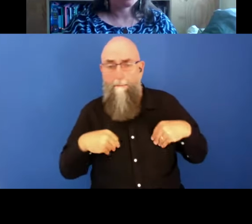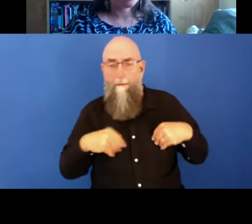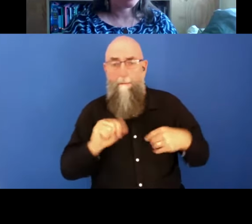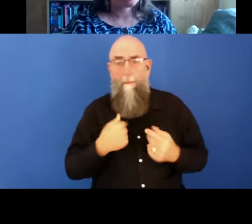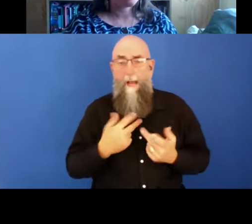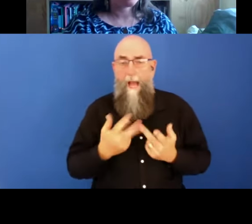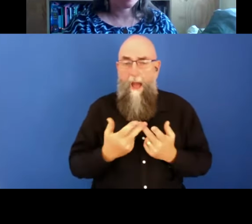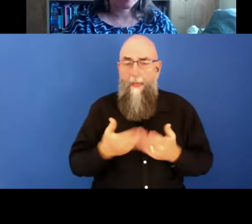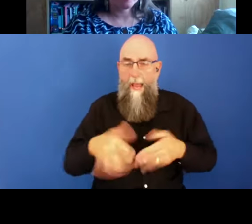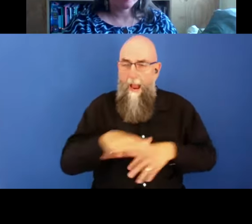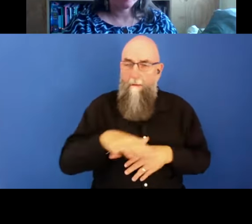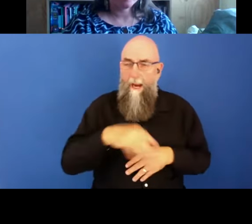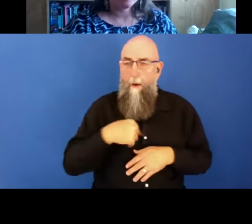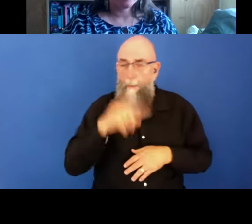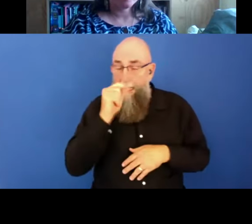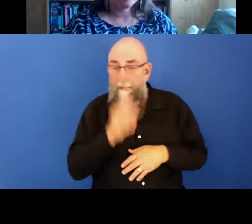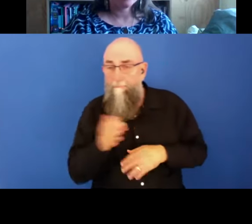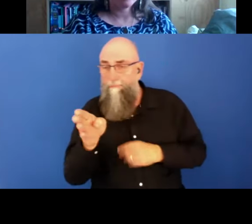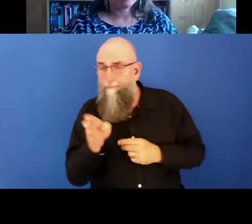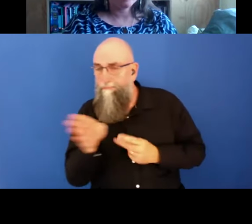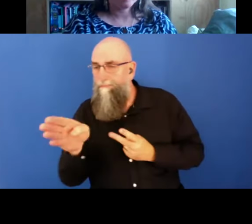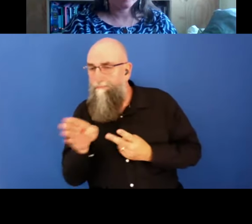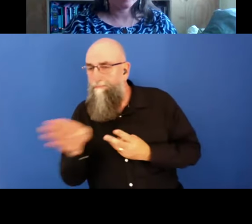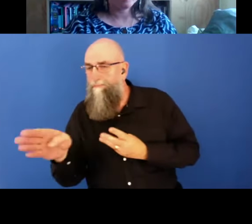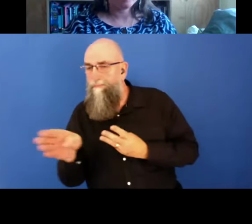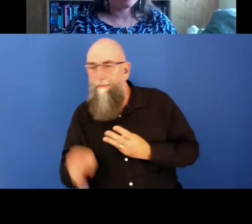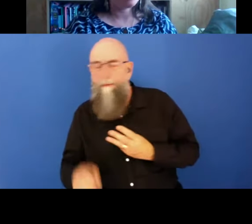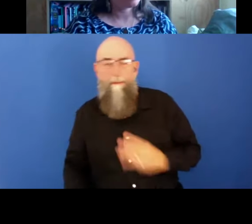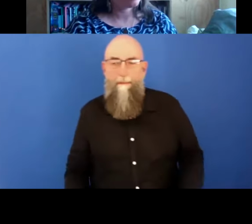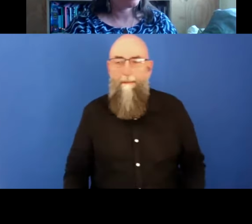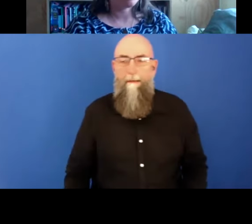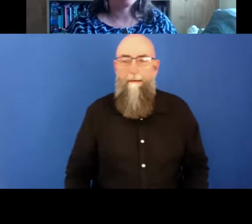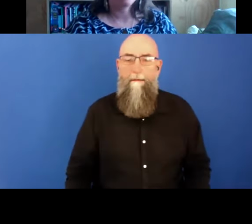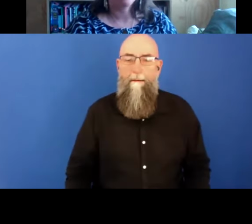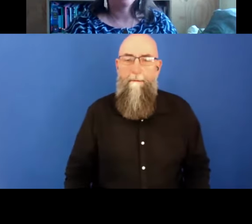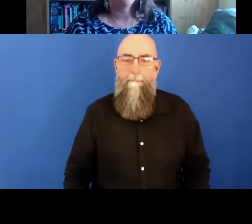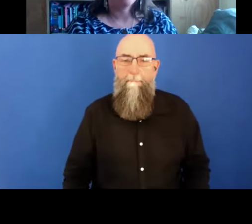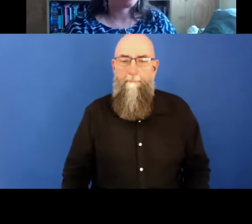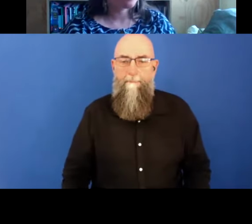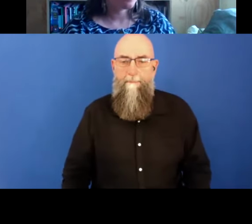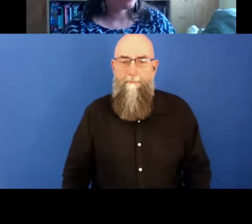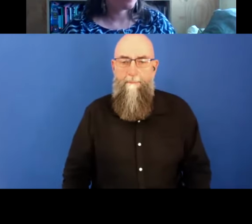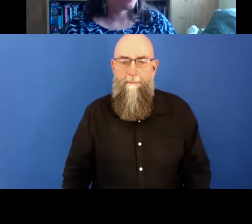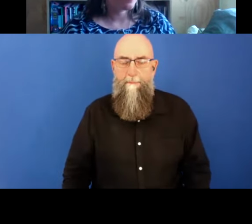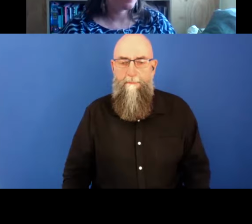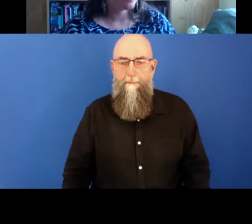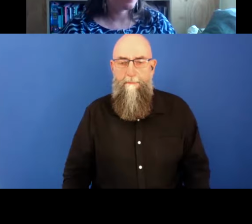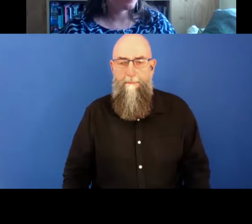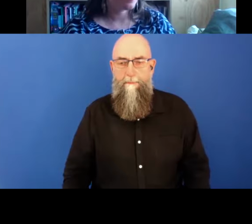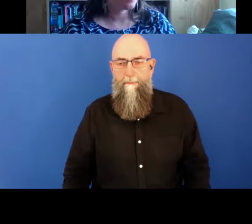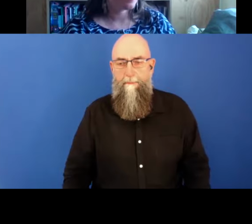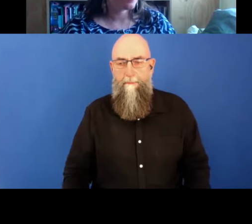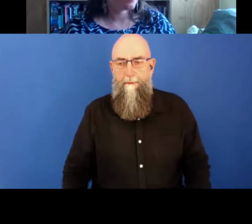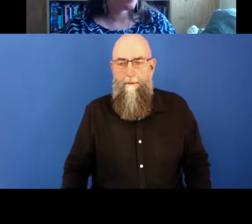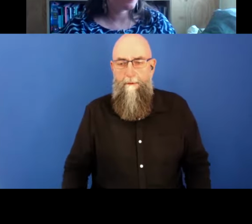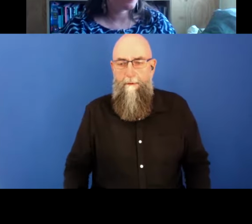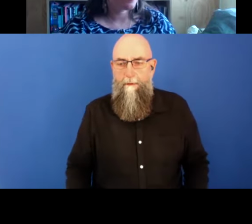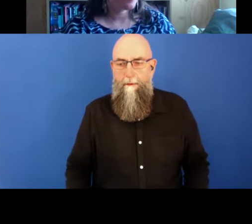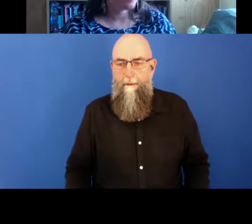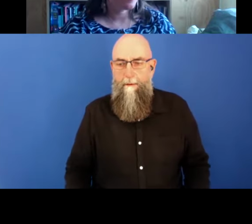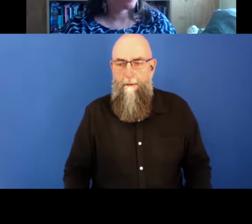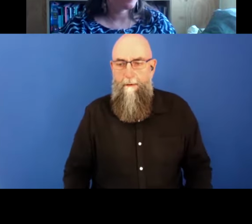can go um yeah and there's another question in there about the ending of things well i think there's there's probably a